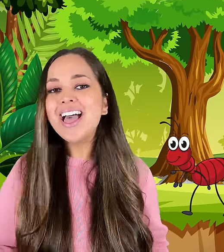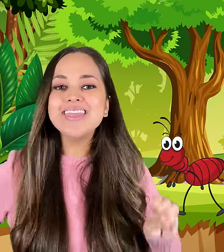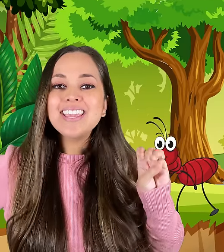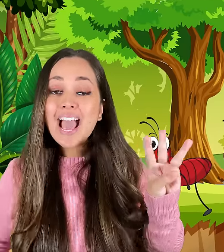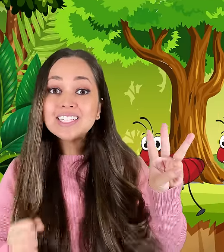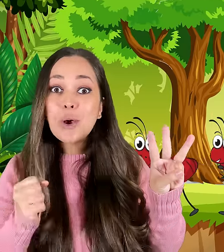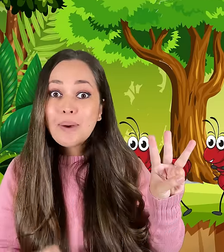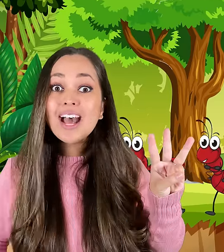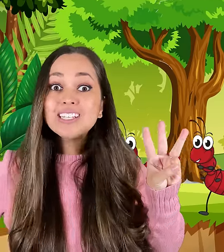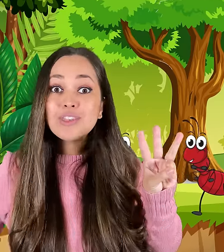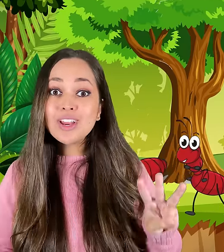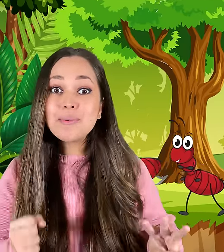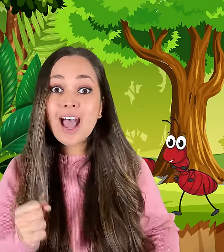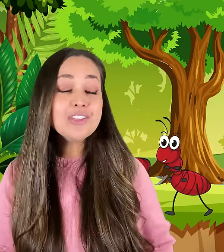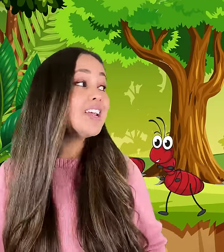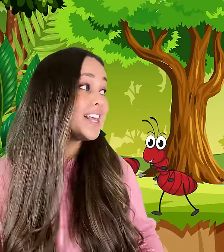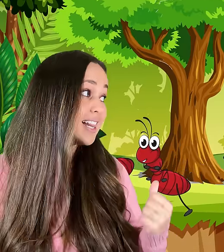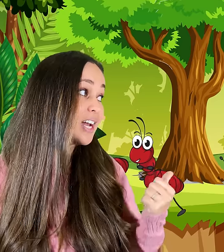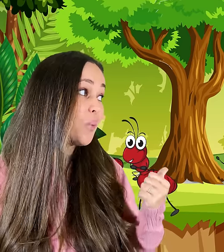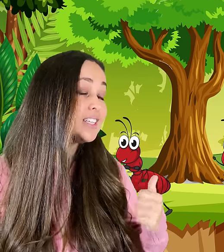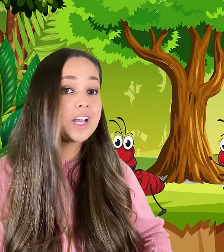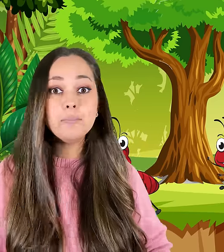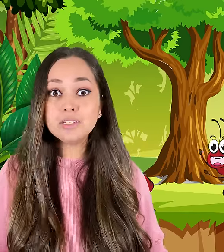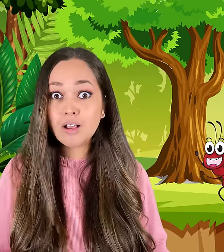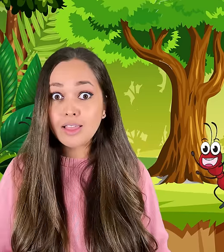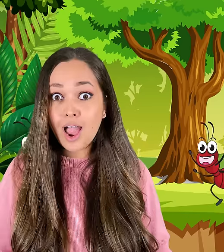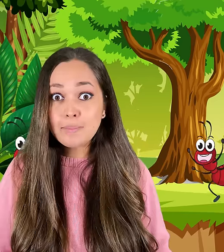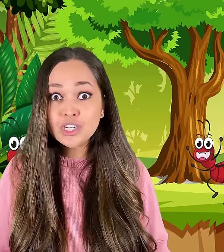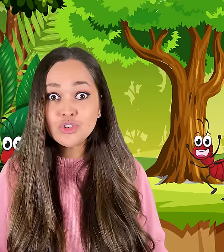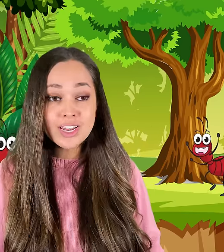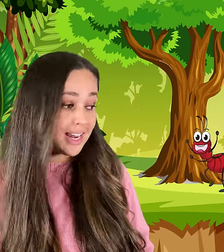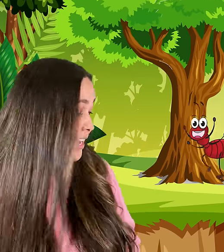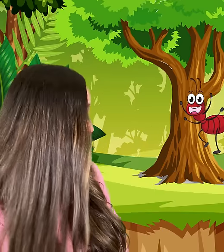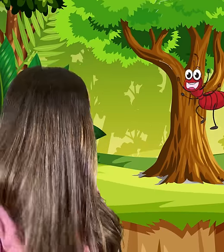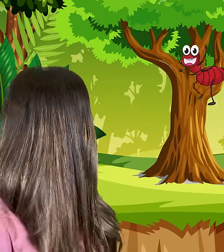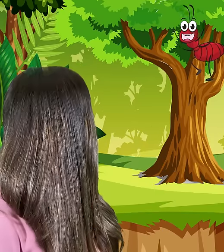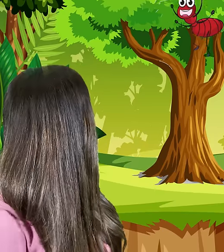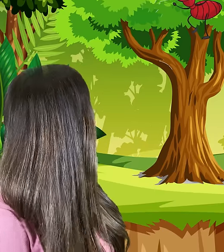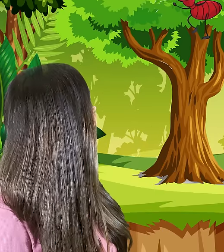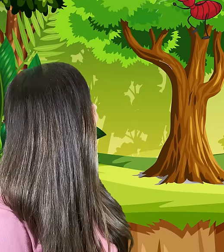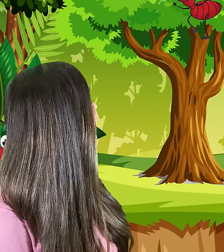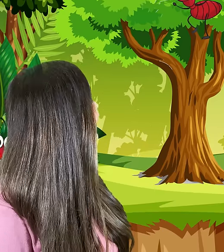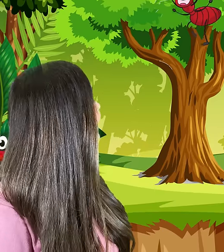hurrah. The ants go marching three by three, the little one stopped to climb a tree.